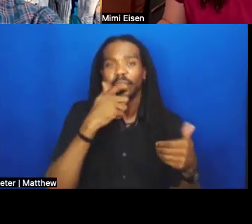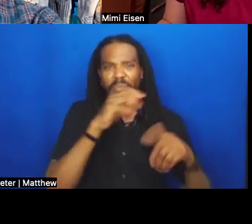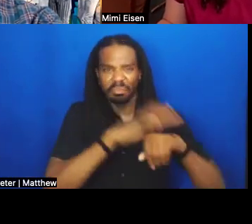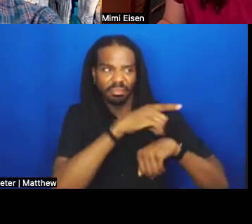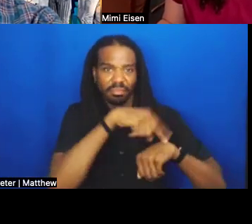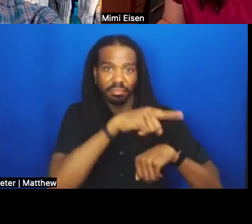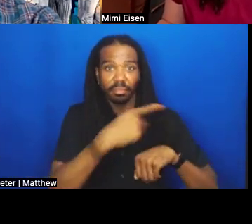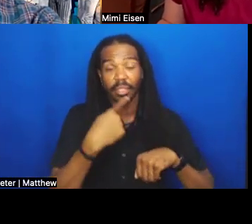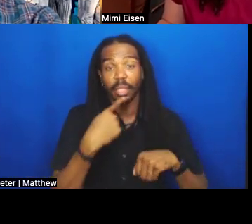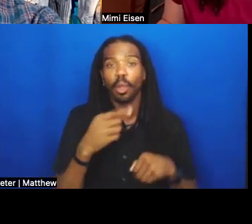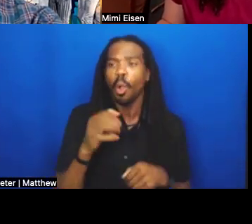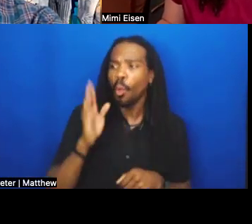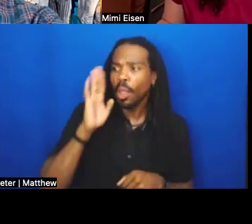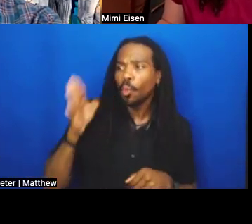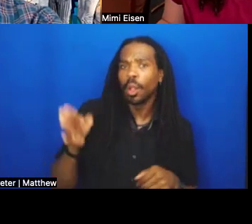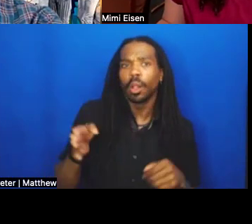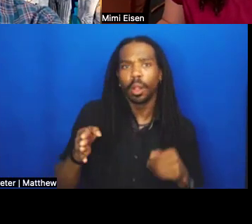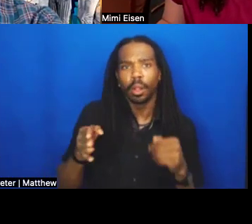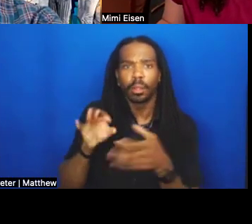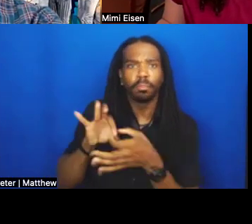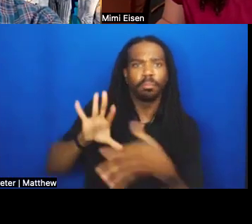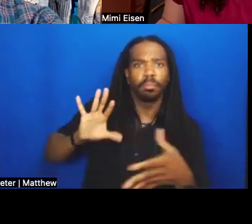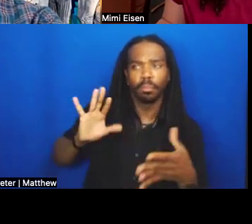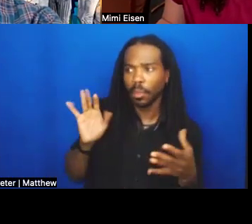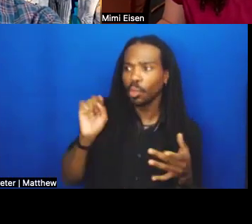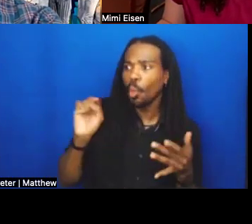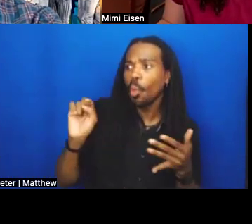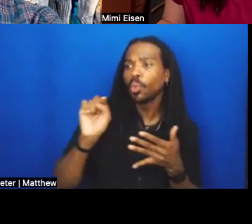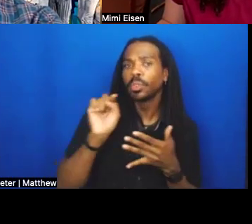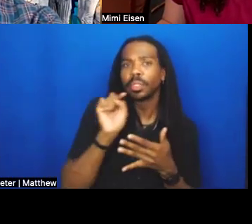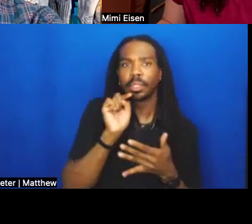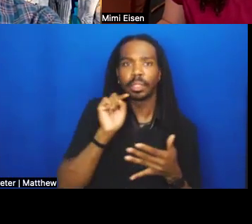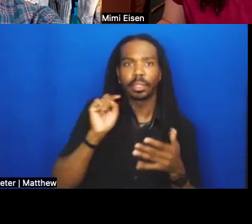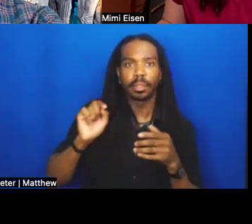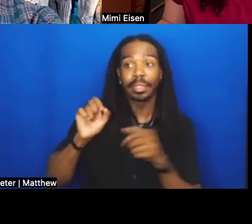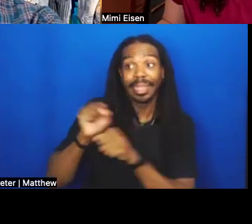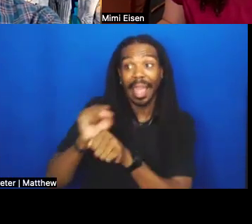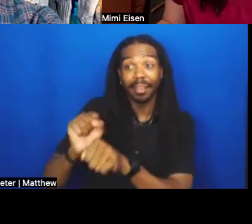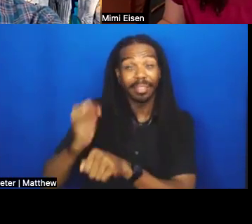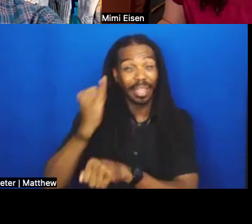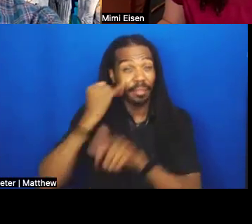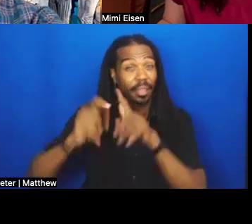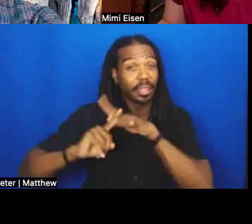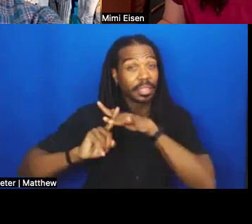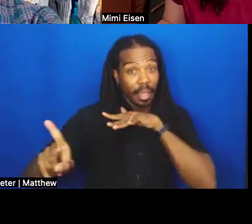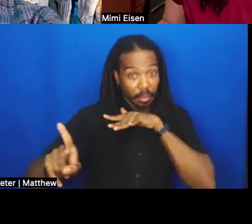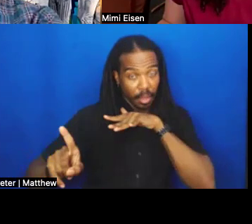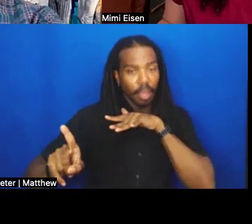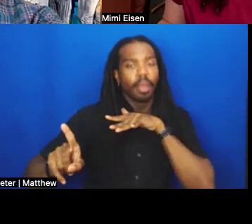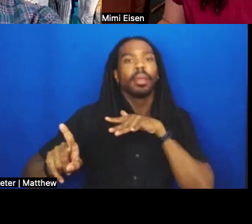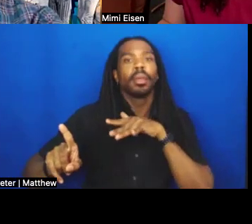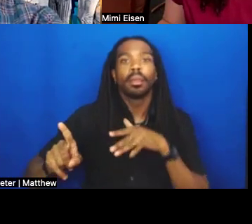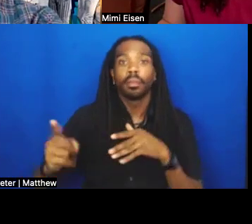emancipate enslaved people who are able to escape from colonial rule and fight on our